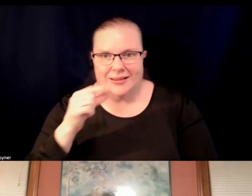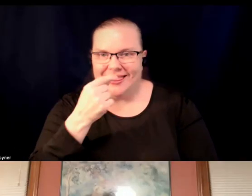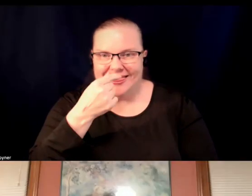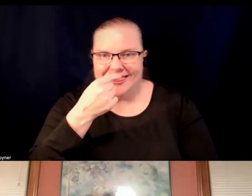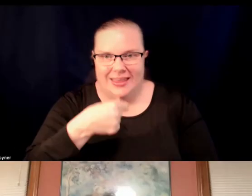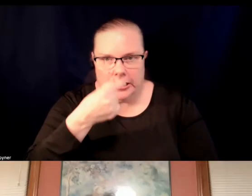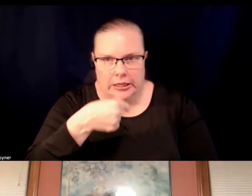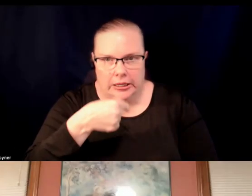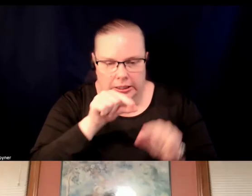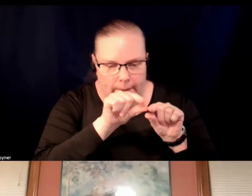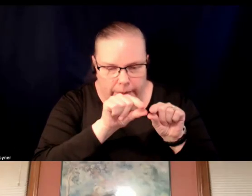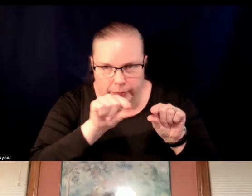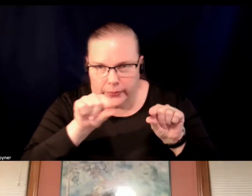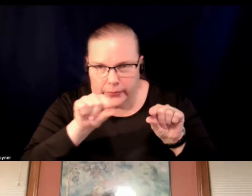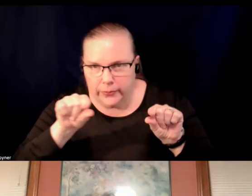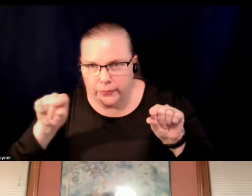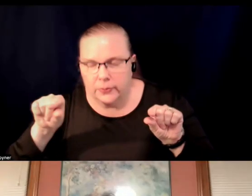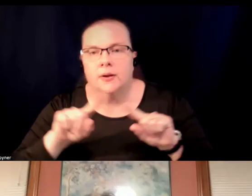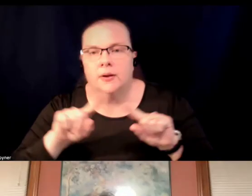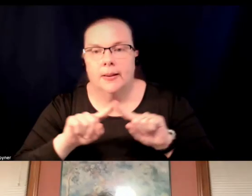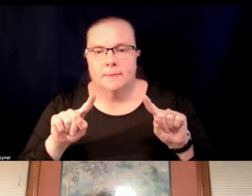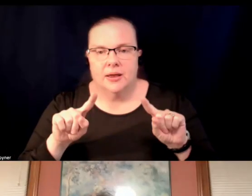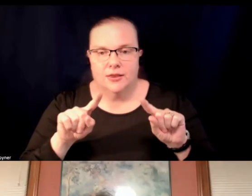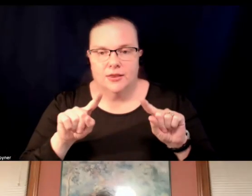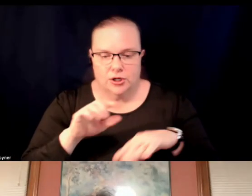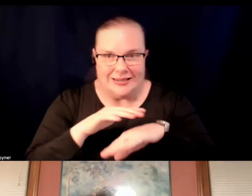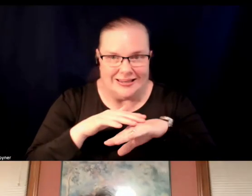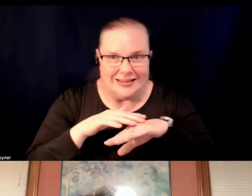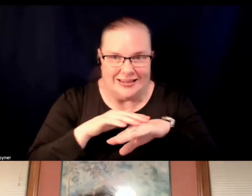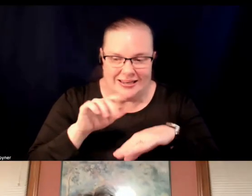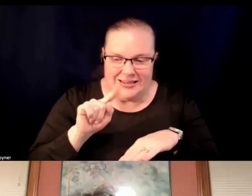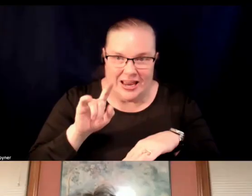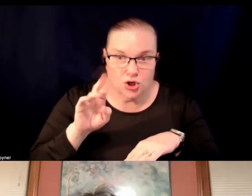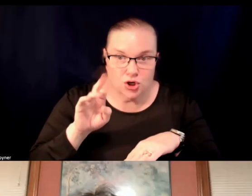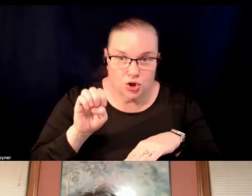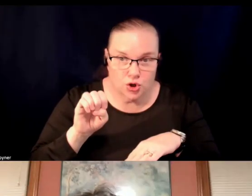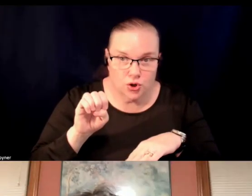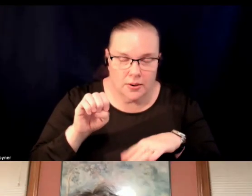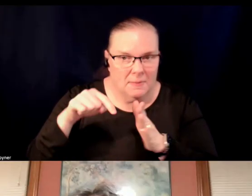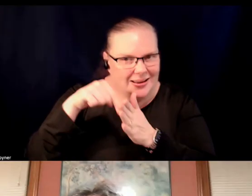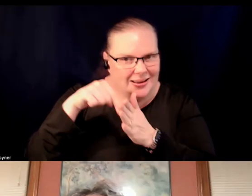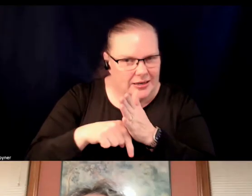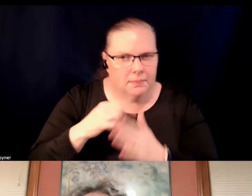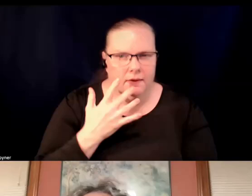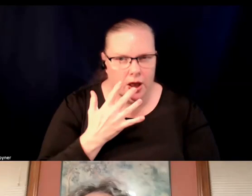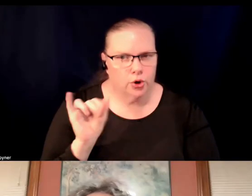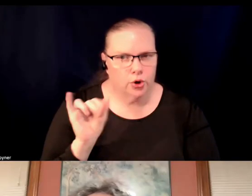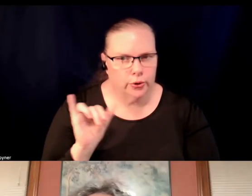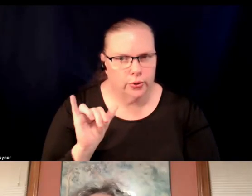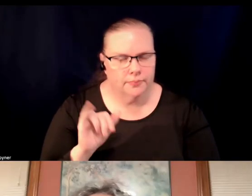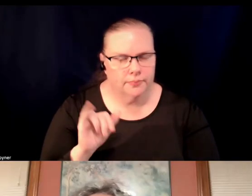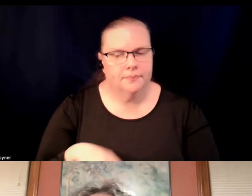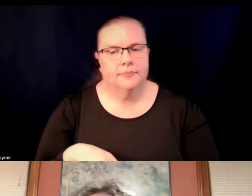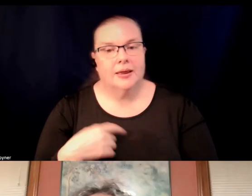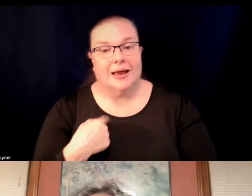Yeah. there's the texture to it, and there's still a depth of color. Yes, I every time I tell people that I